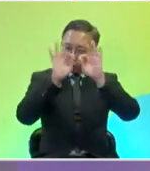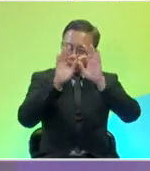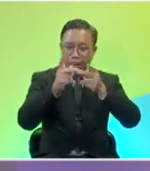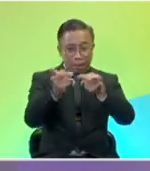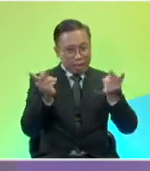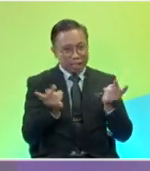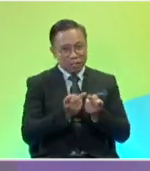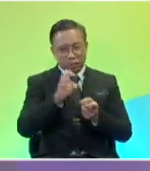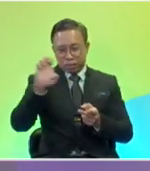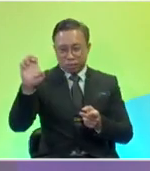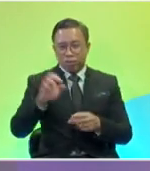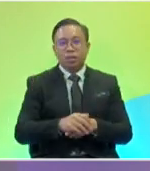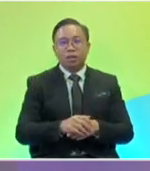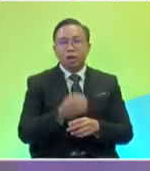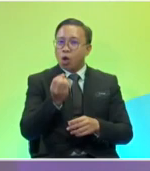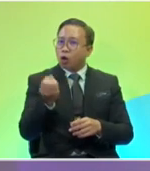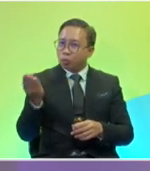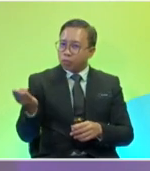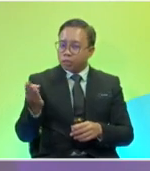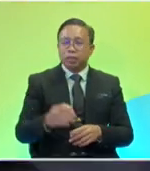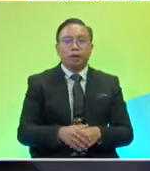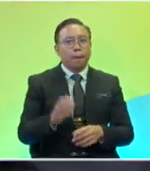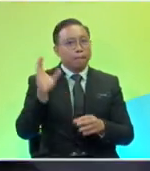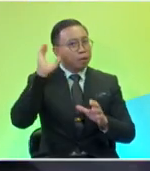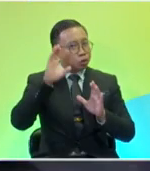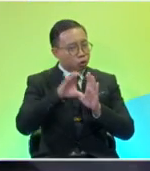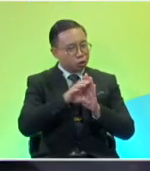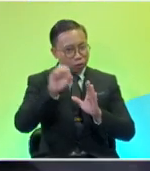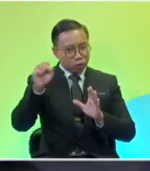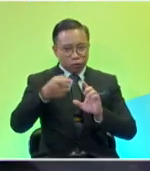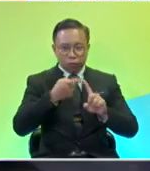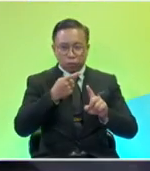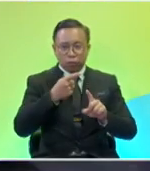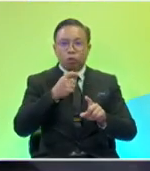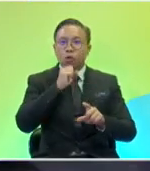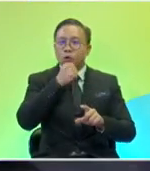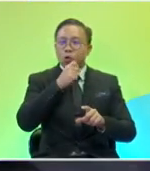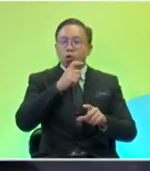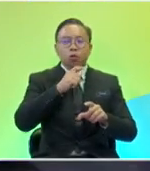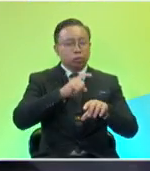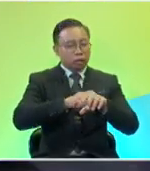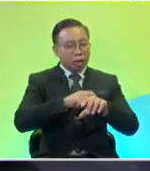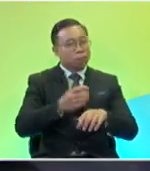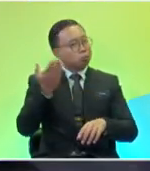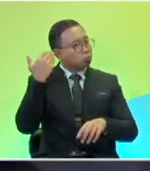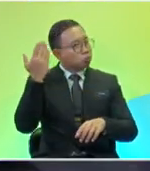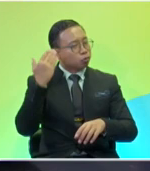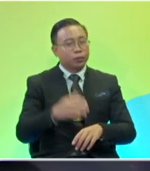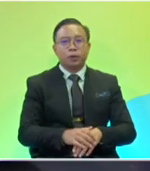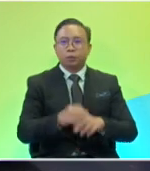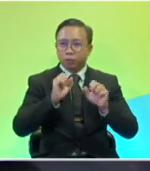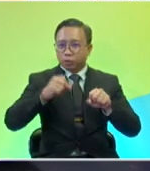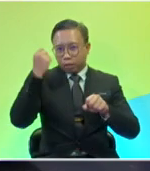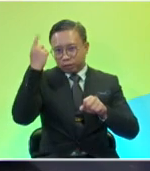places, yeah. you know, objects. Objects, pictures. Yep. From the old times. Yes. That we can have a look at and